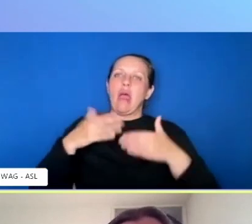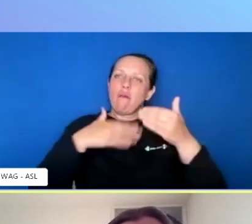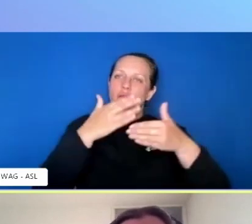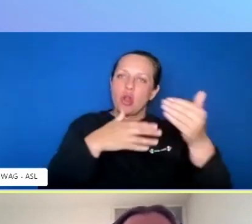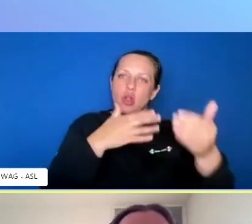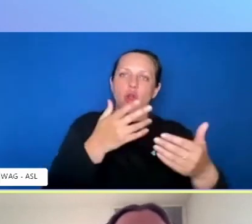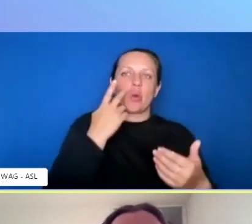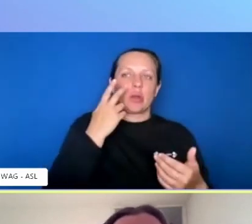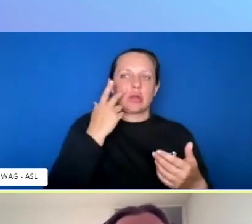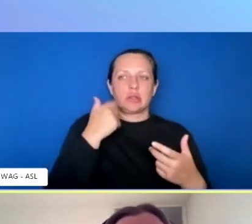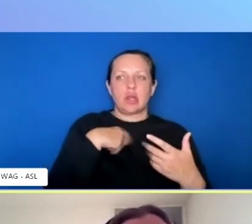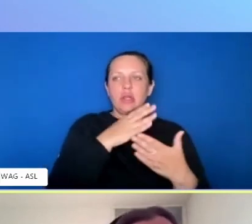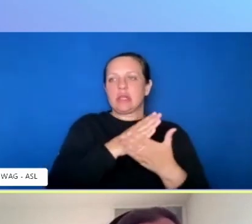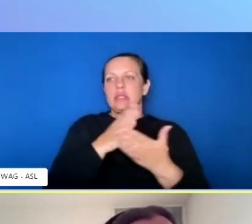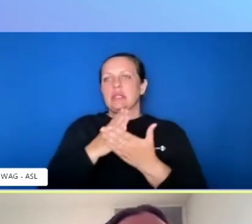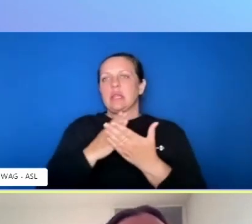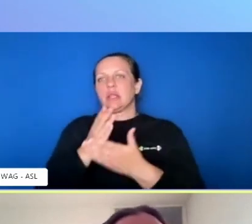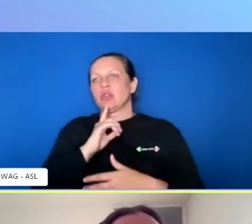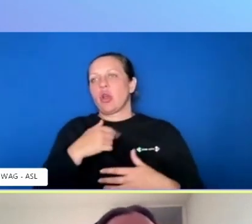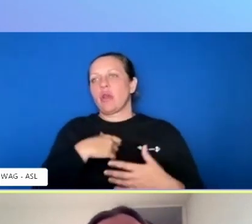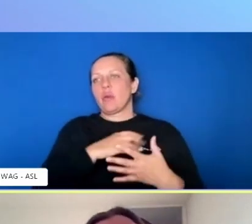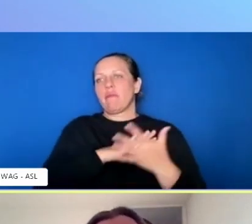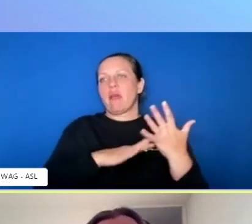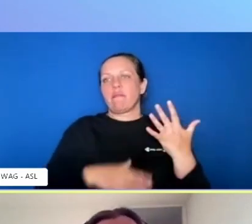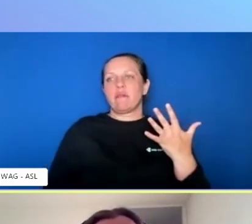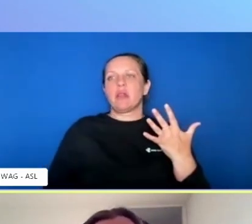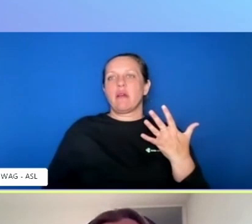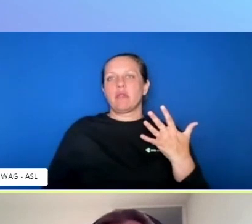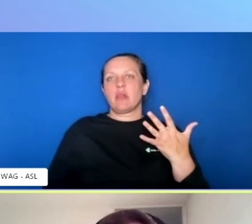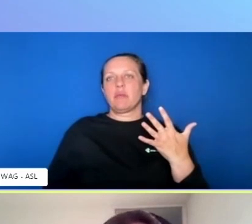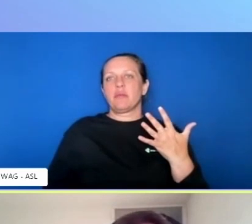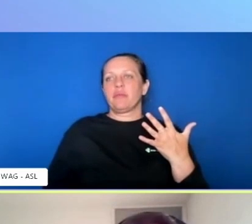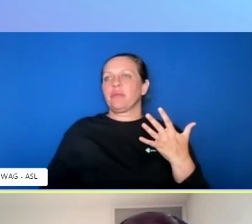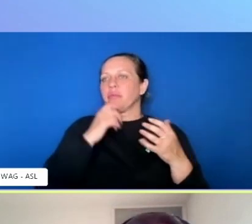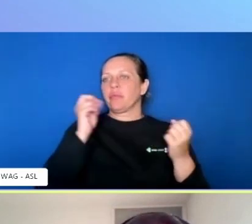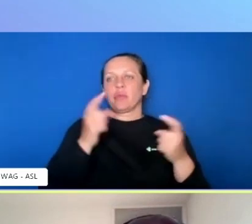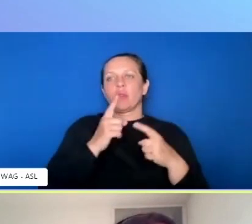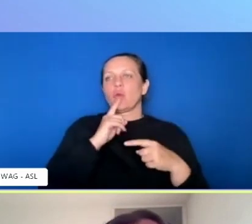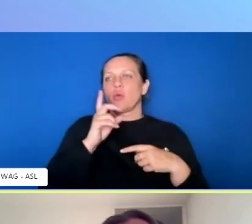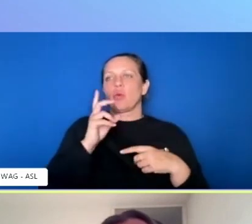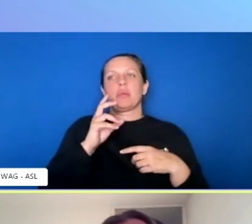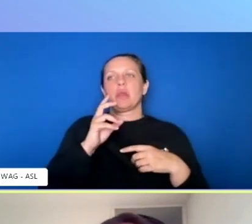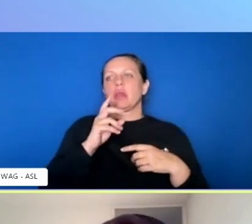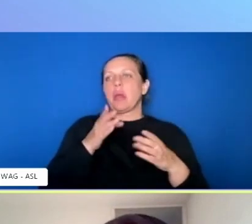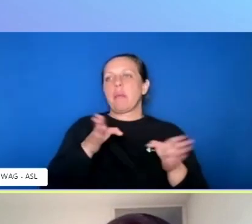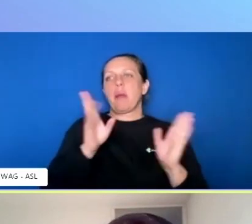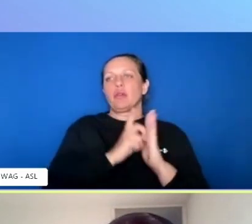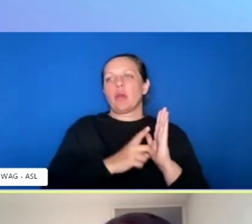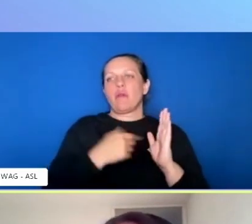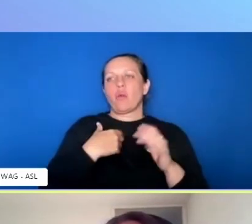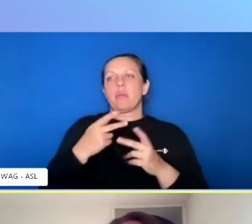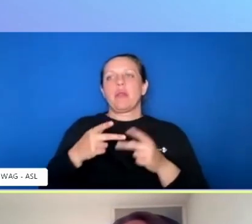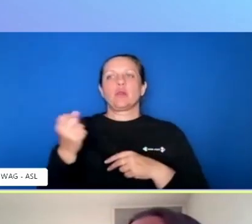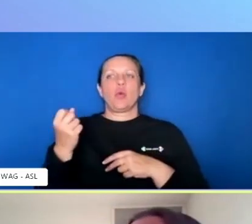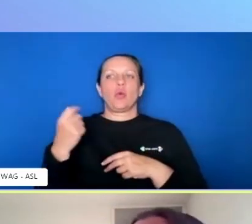thinks these sections are. There's 5 of them. Not all of them will be in public drafts. There are placeholders, which is,